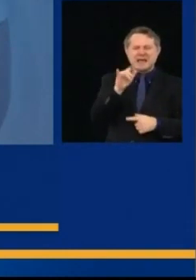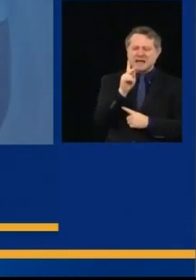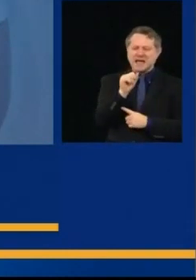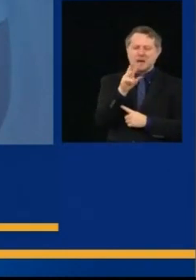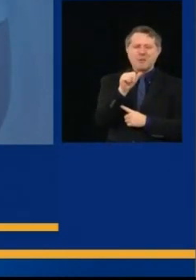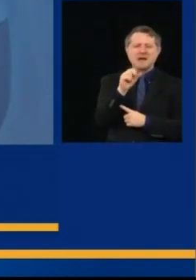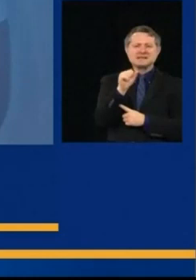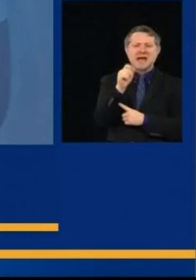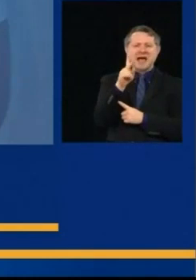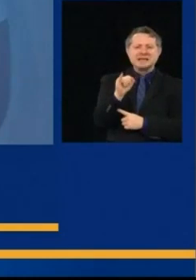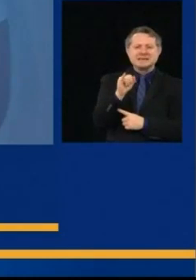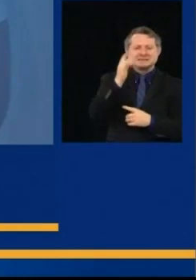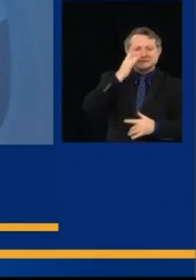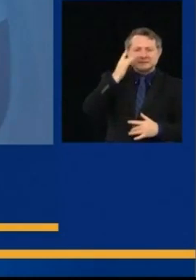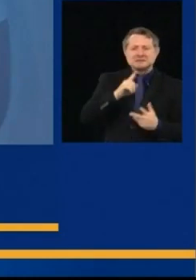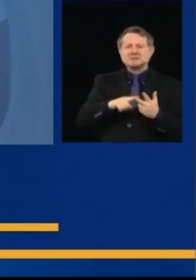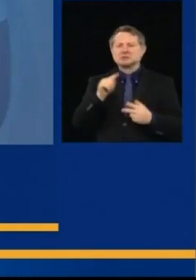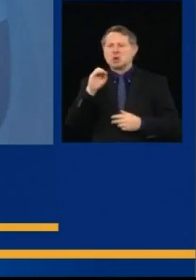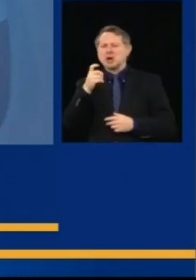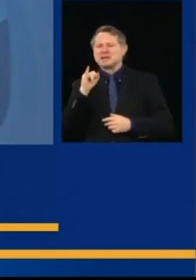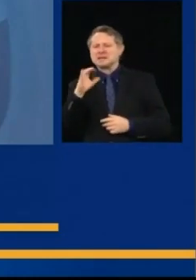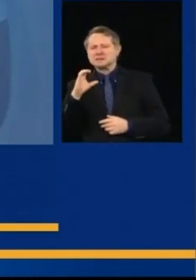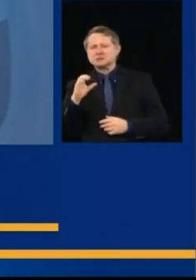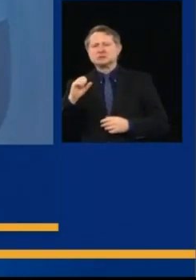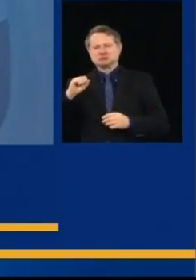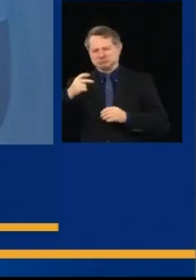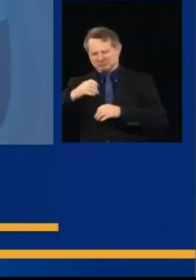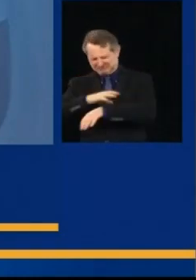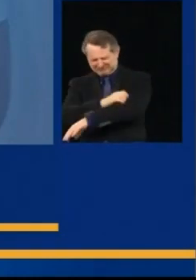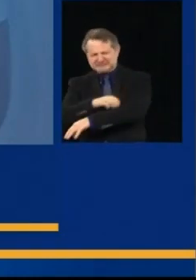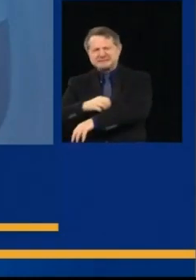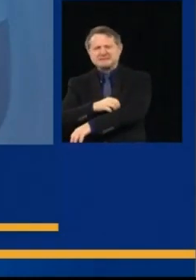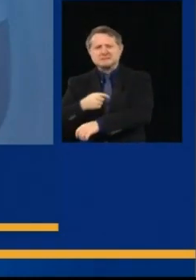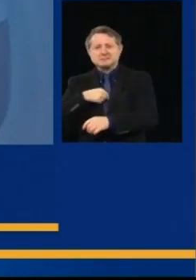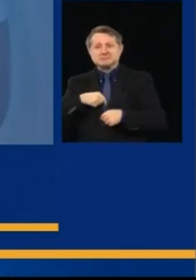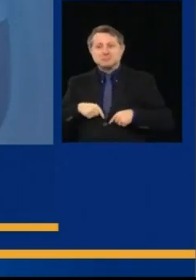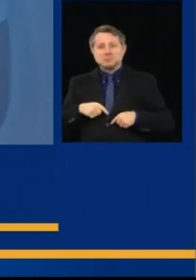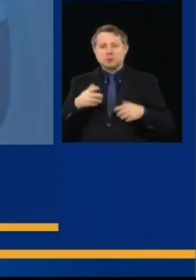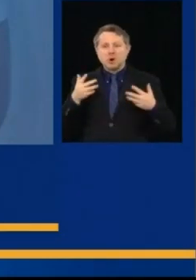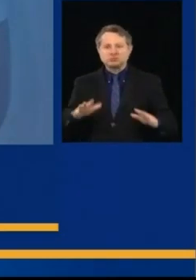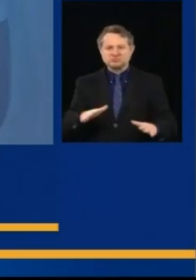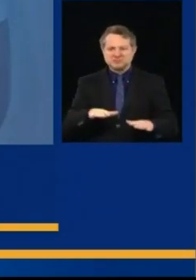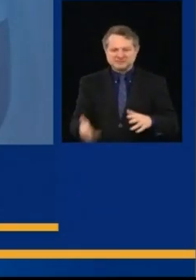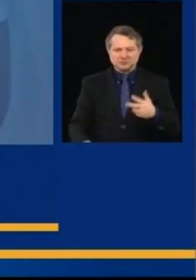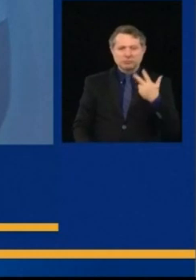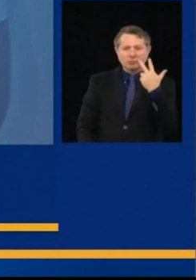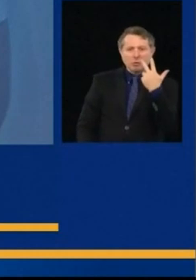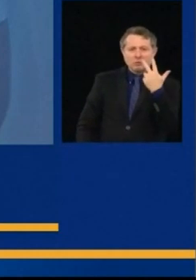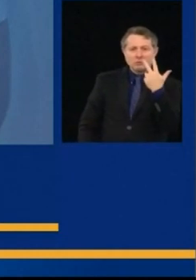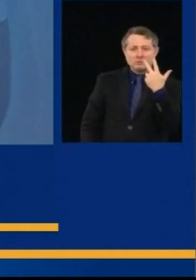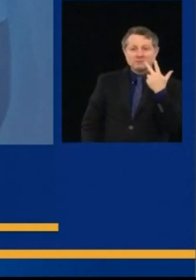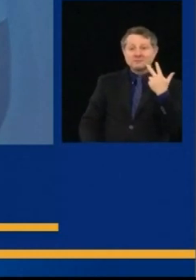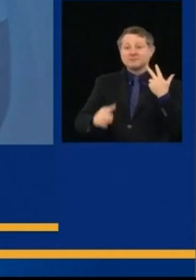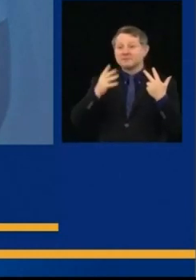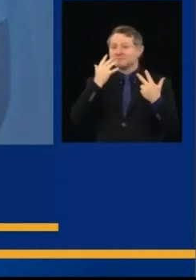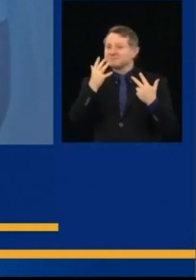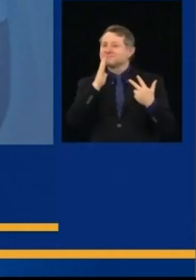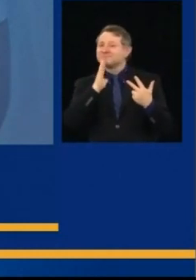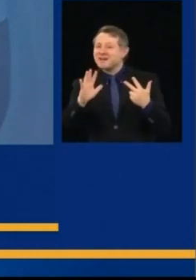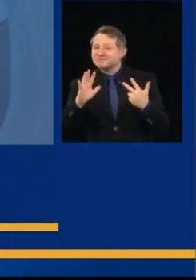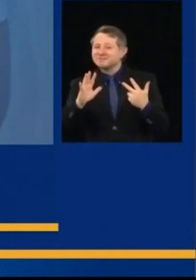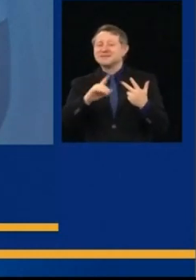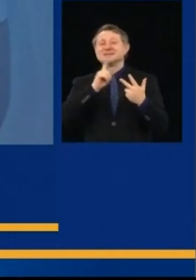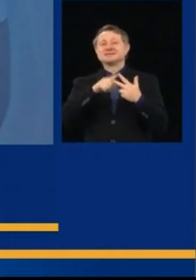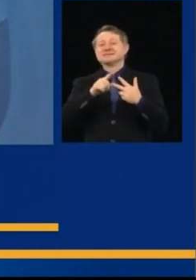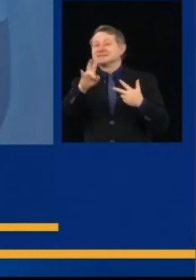We have lost 3 children in New York because of this. 5-year-old boy, 7-year-old boy, and an 18-year-old girl.